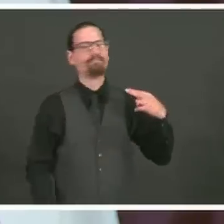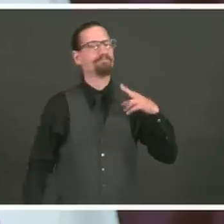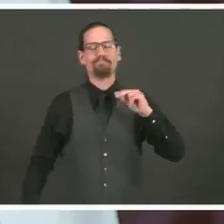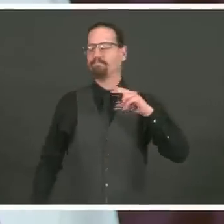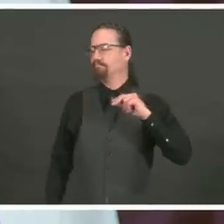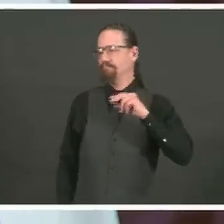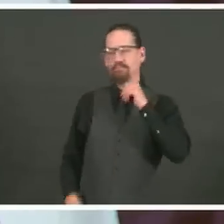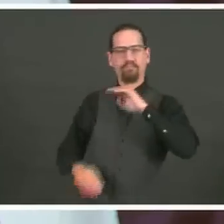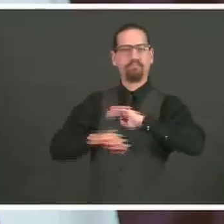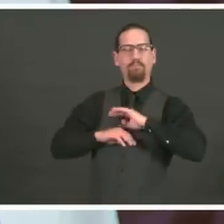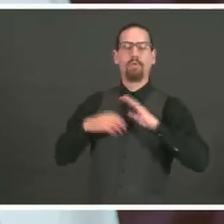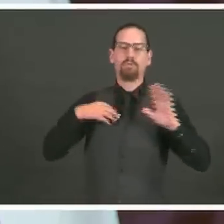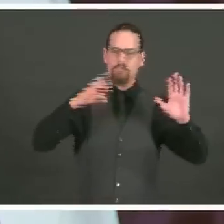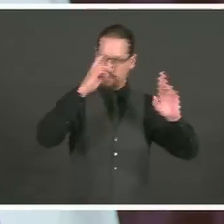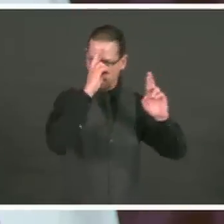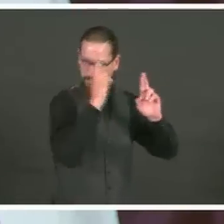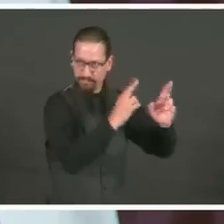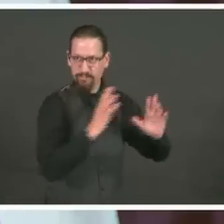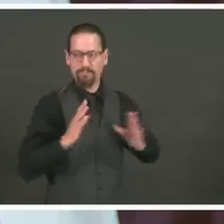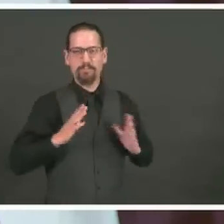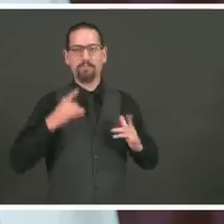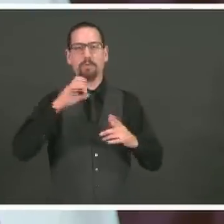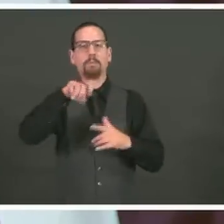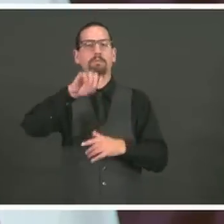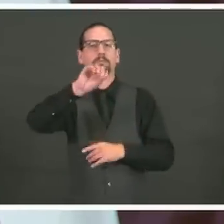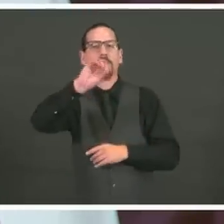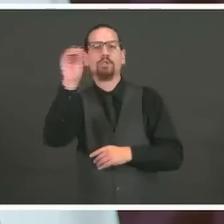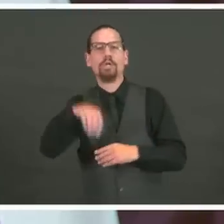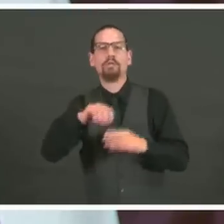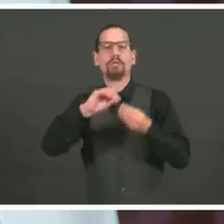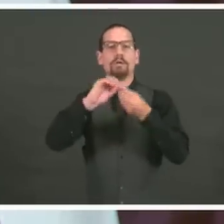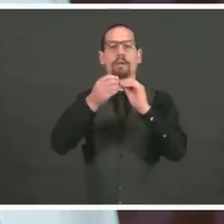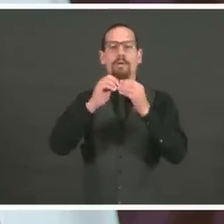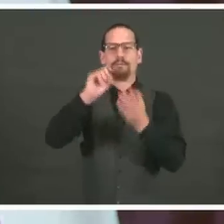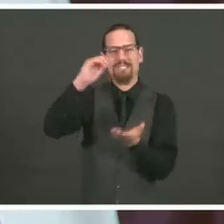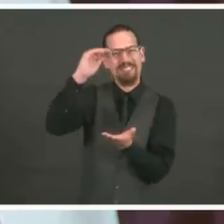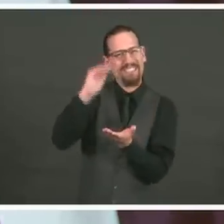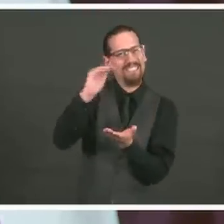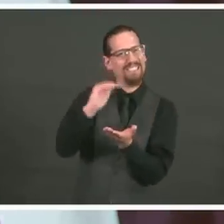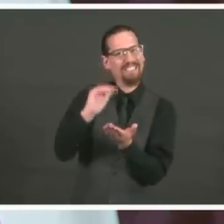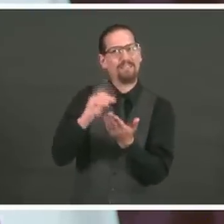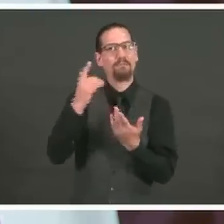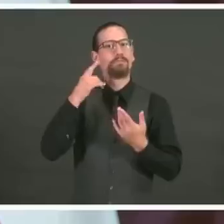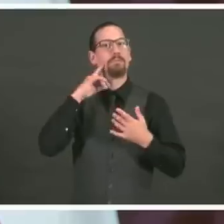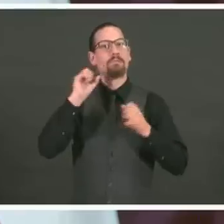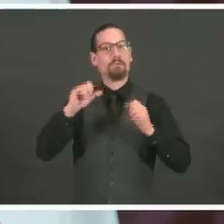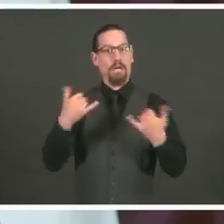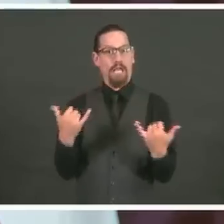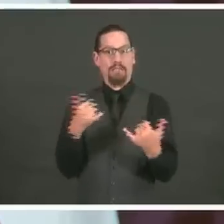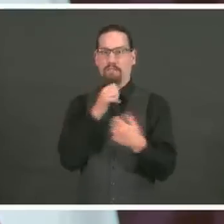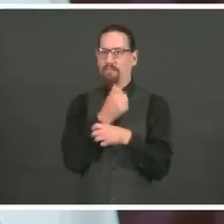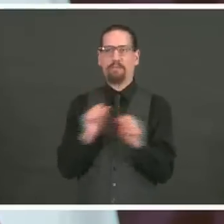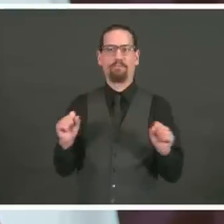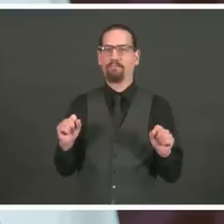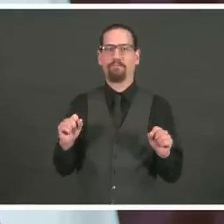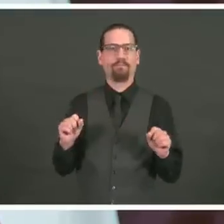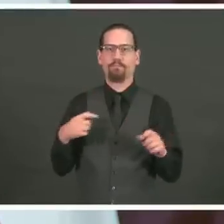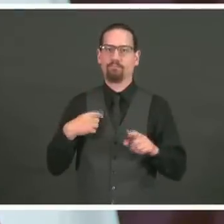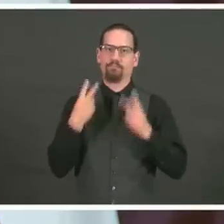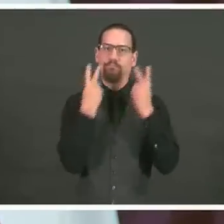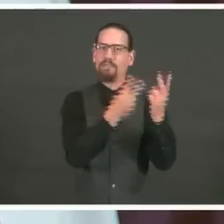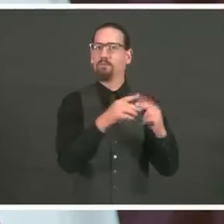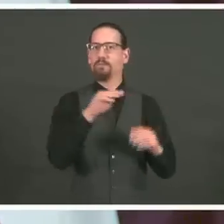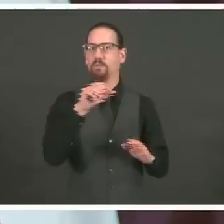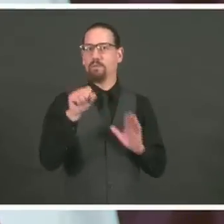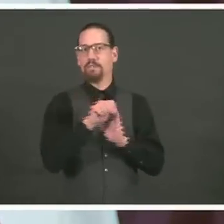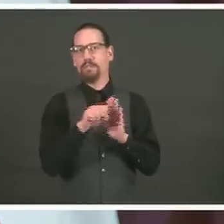to get our cases down so we can travel more freely between here and Massachusetts. I'm making a point of that because